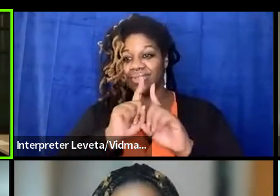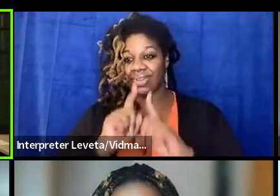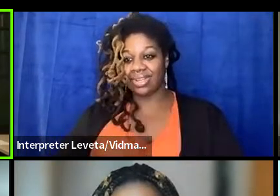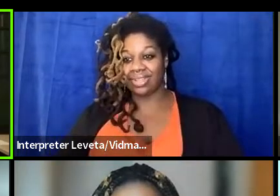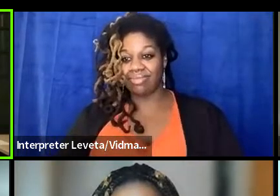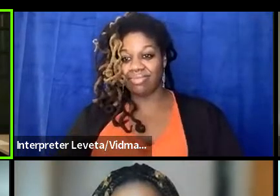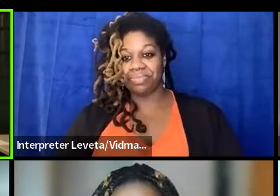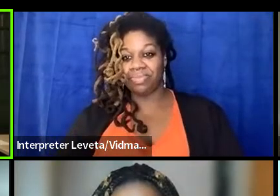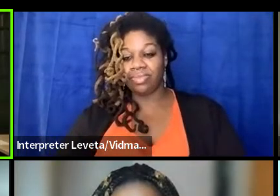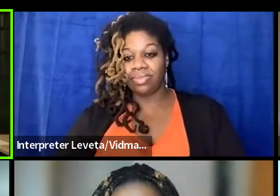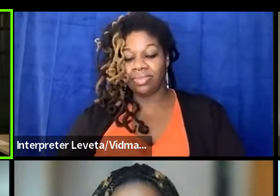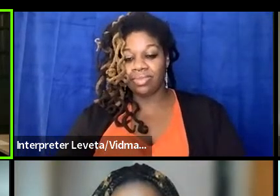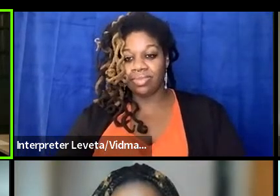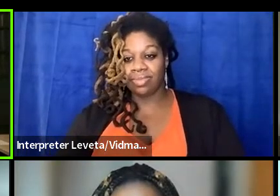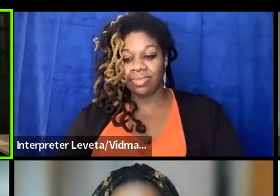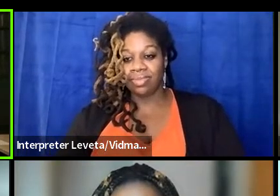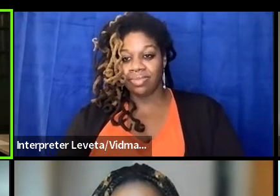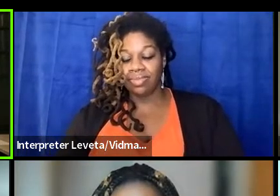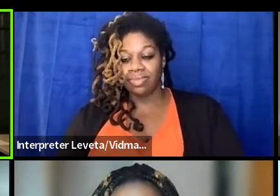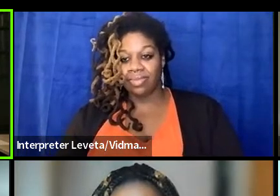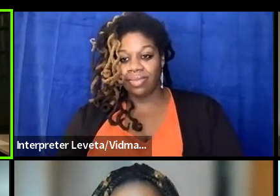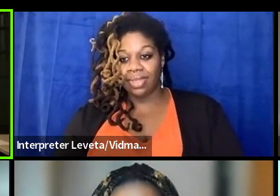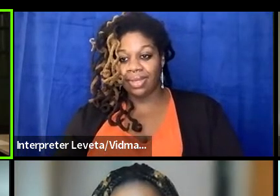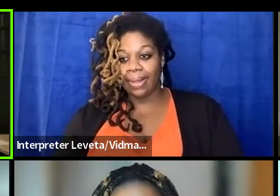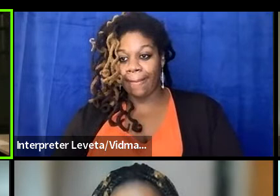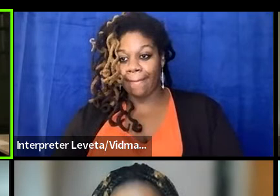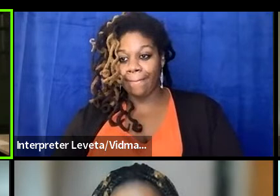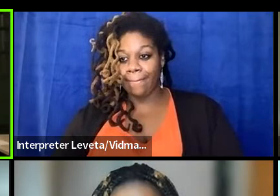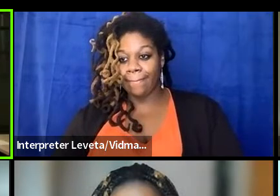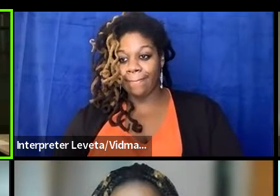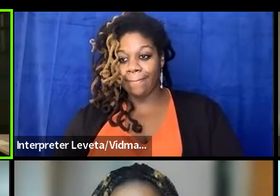can inspire others as well.